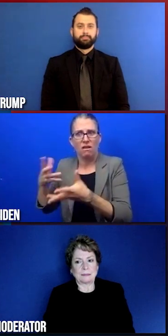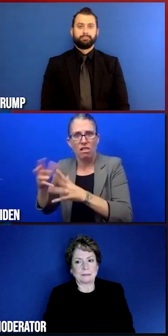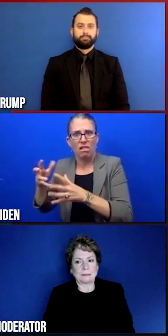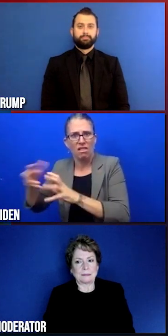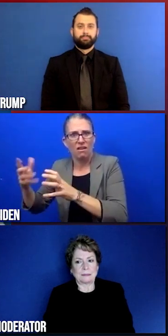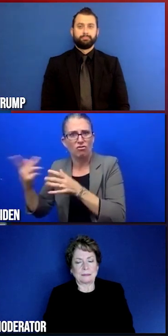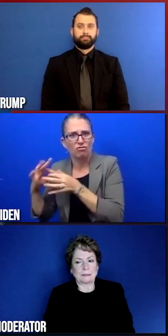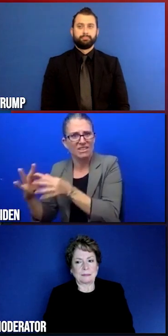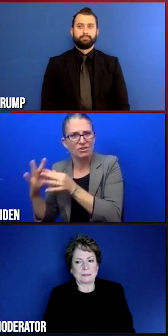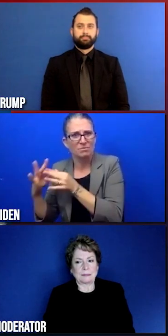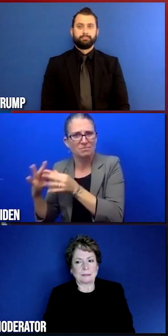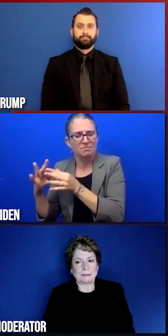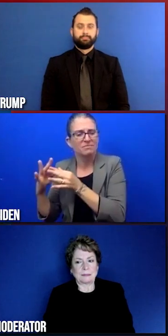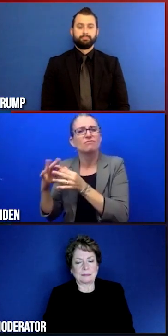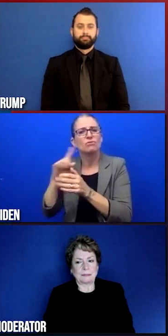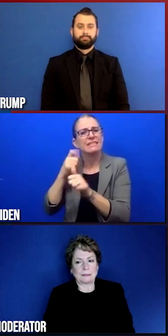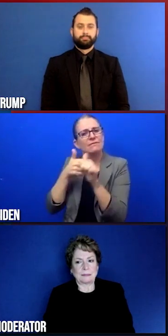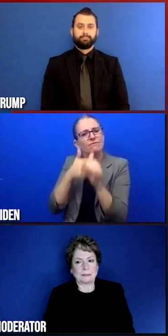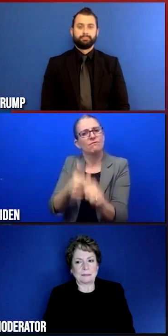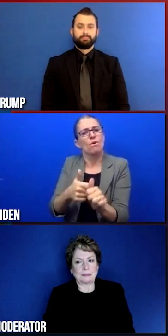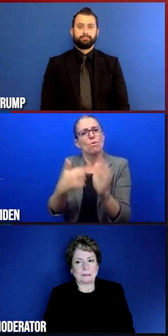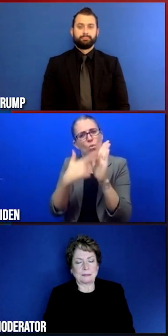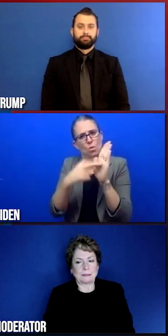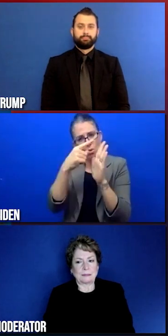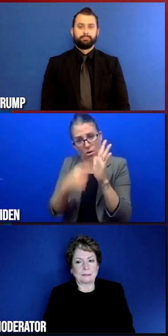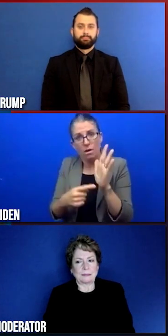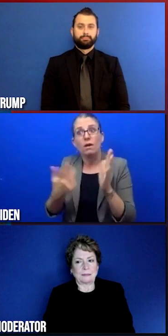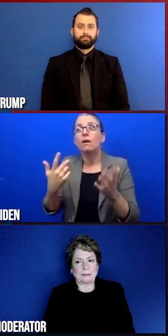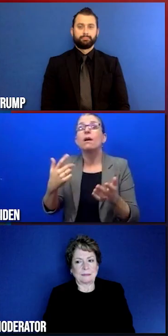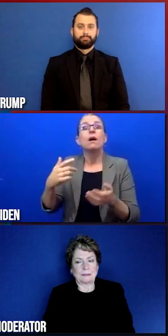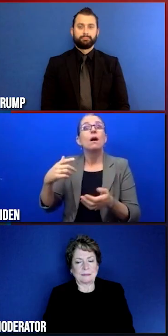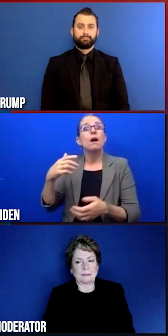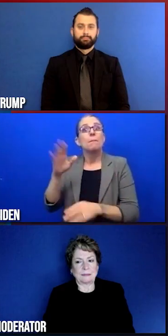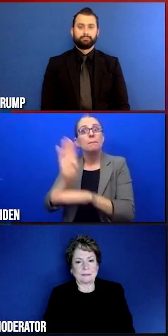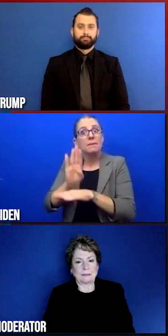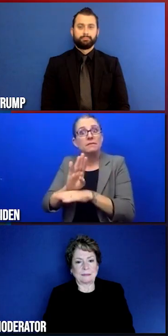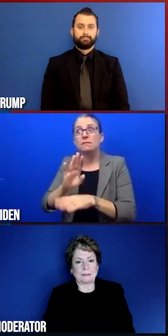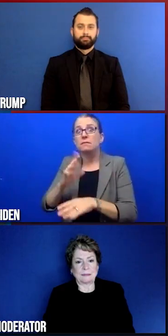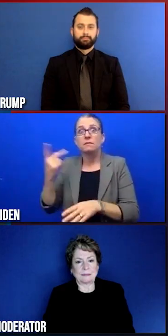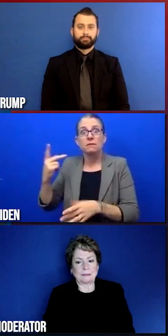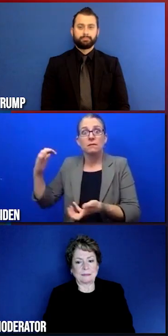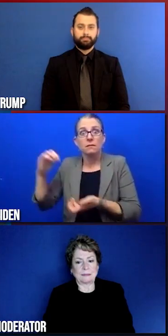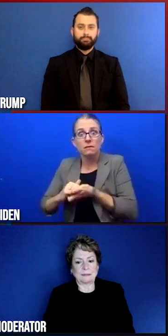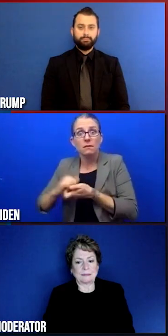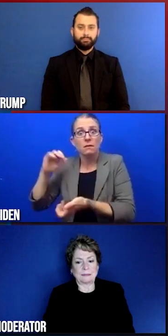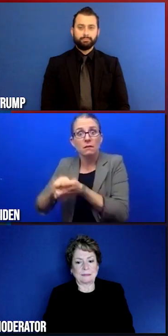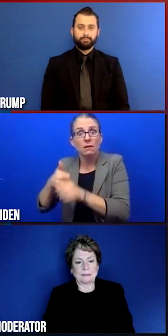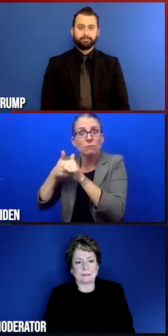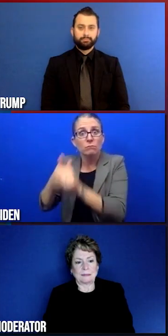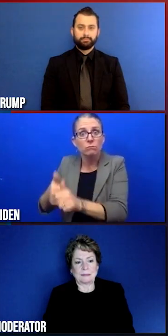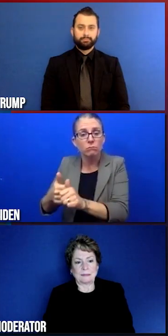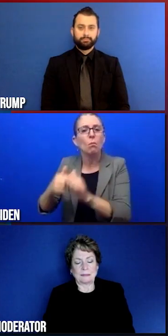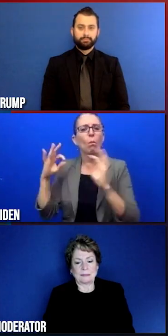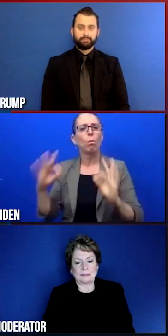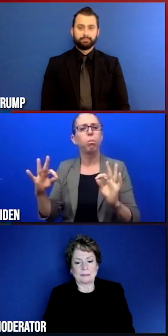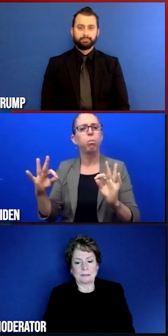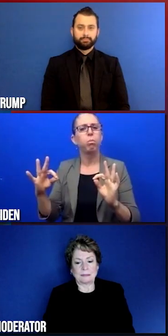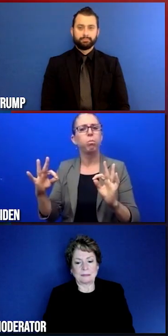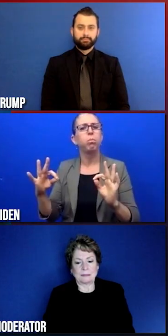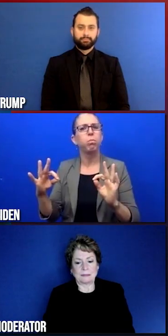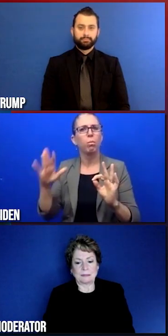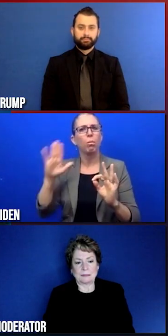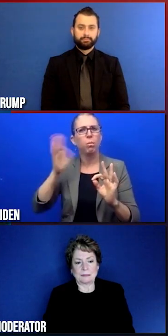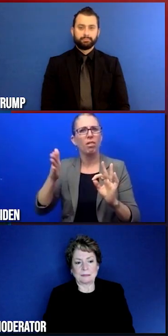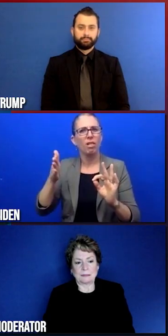to have a partner in China. It's 51%. We would not do that at all, number one. Number two, we're in a situation where China would